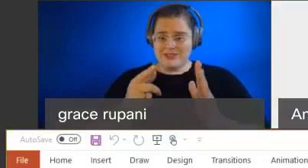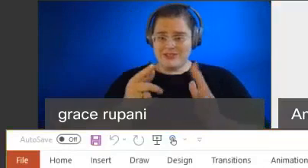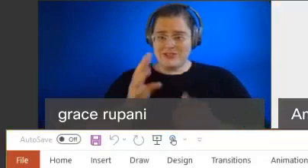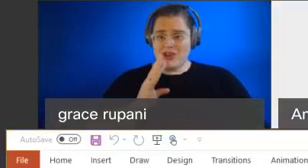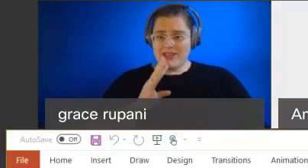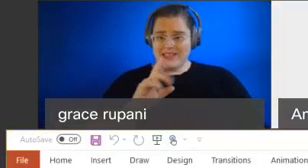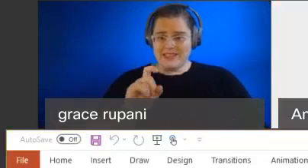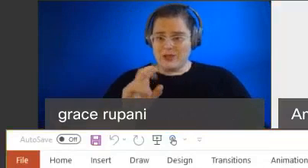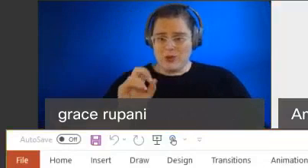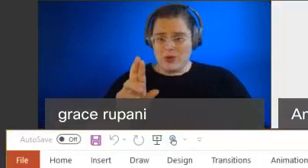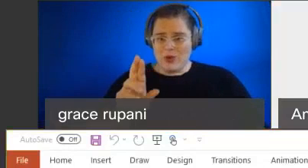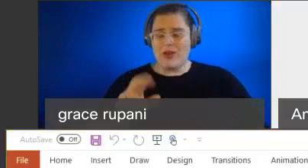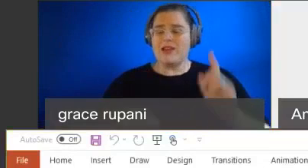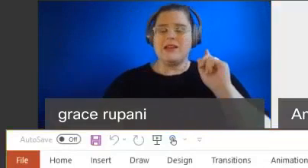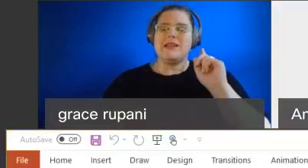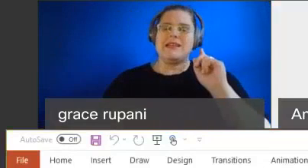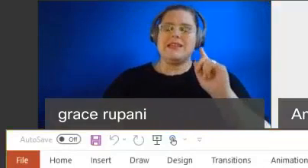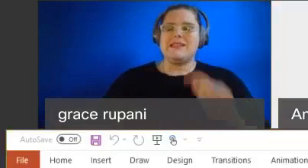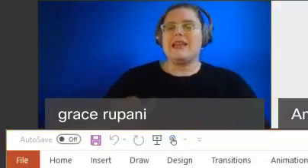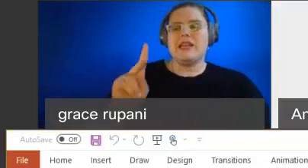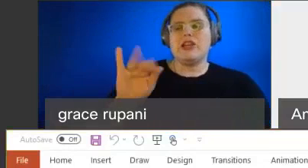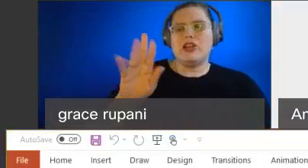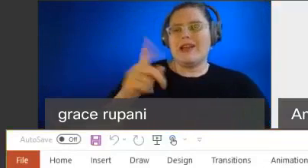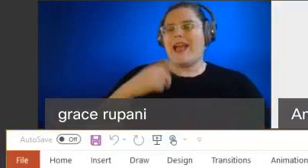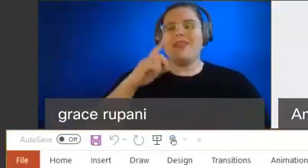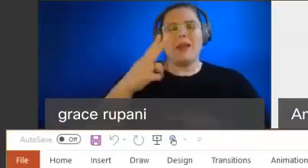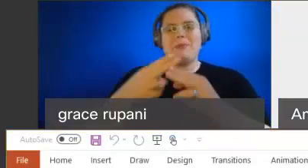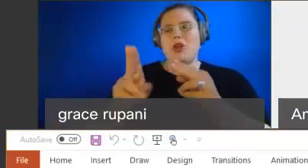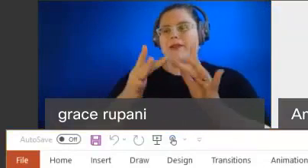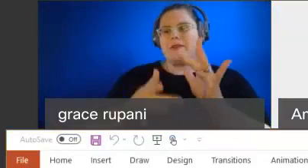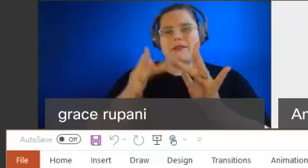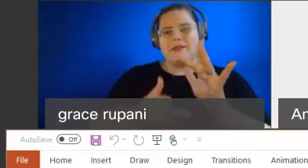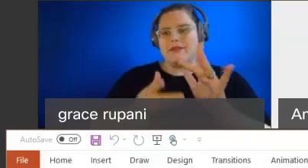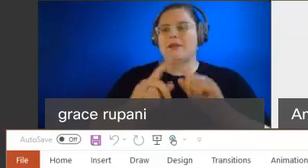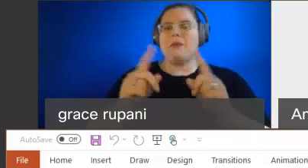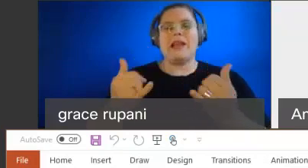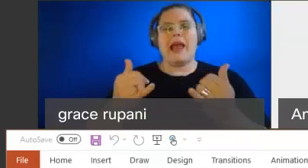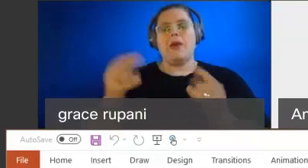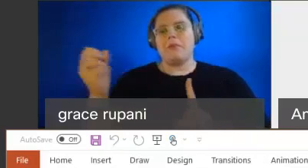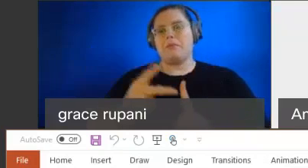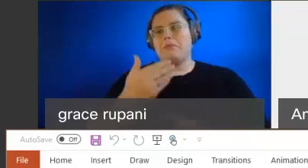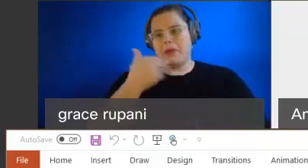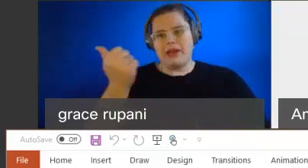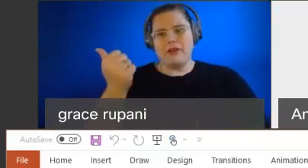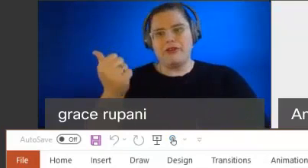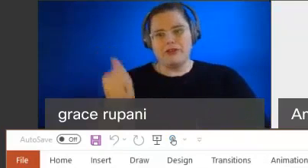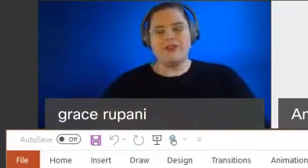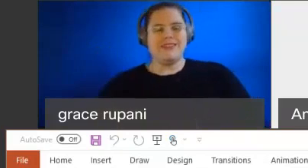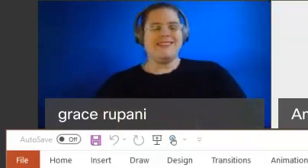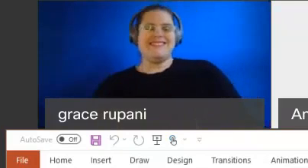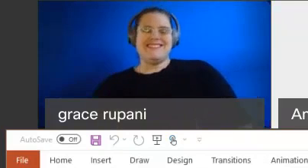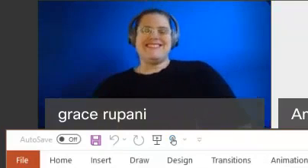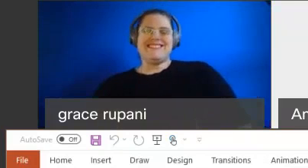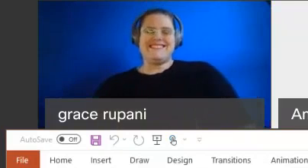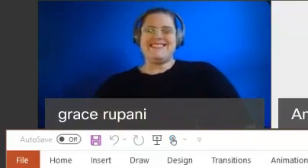now. It was just like a little period of breaking up, so I would just say Okay. continue talking. Yeah. It was probably my tentativeness while I was sharing to